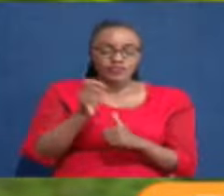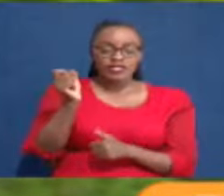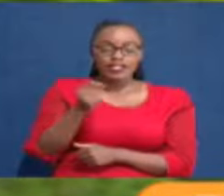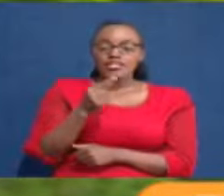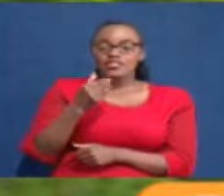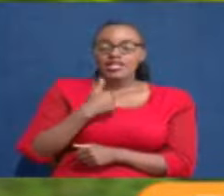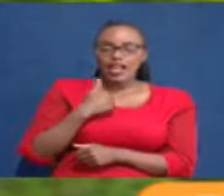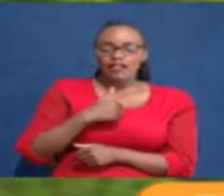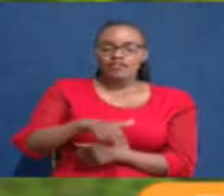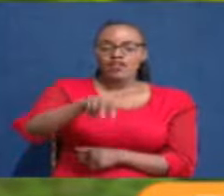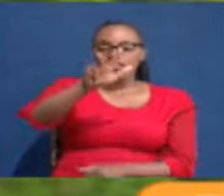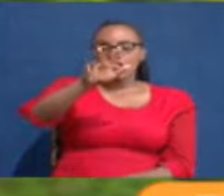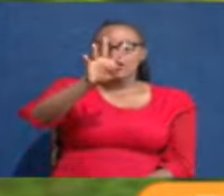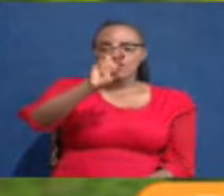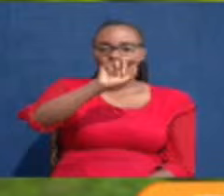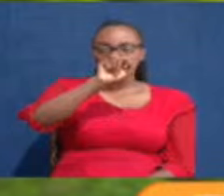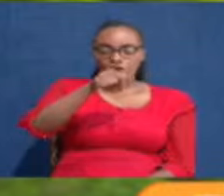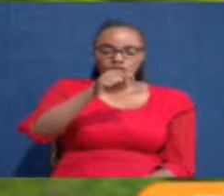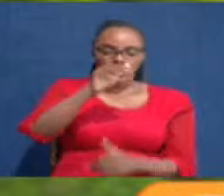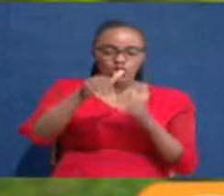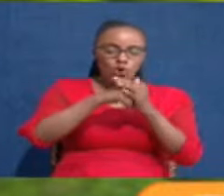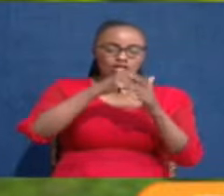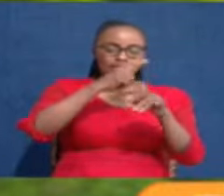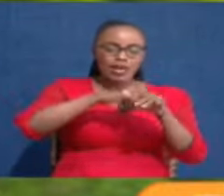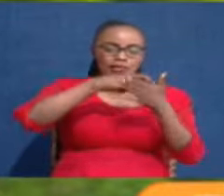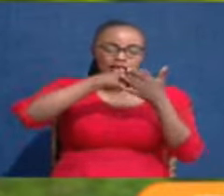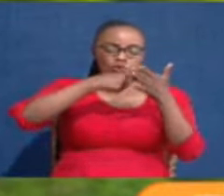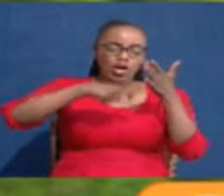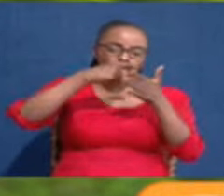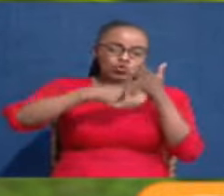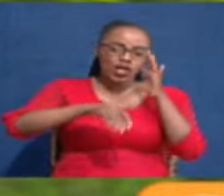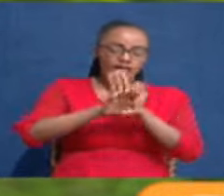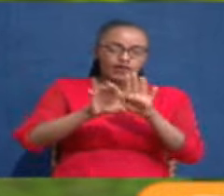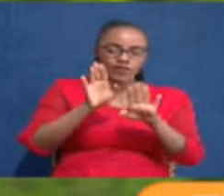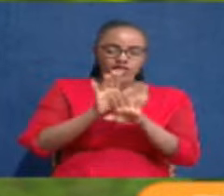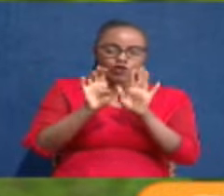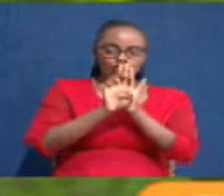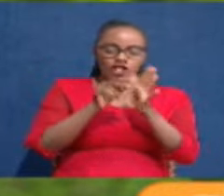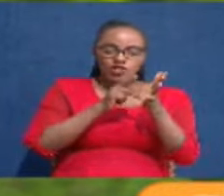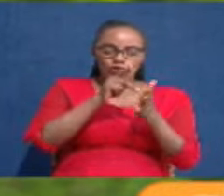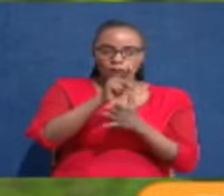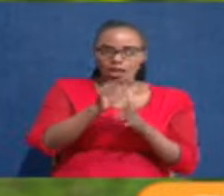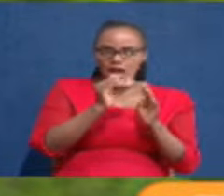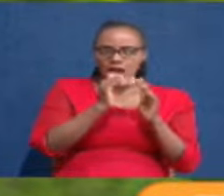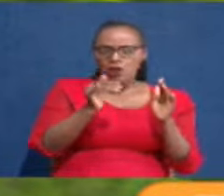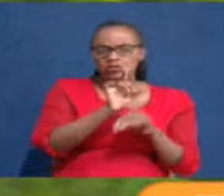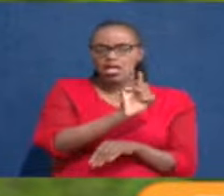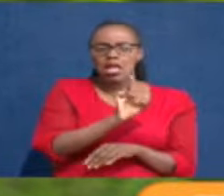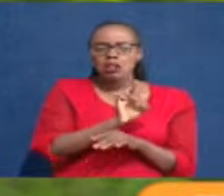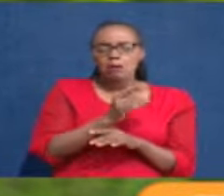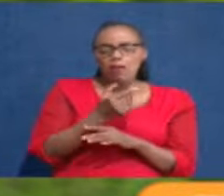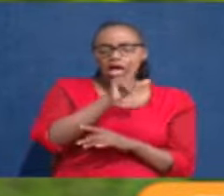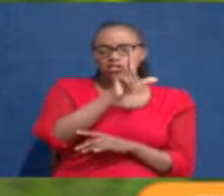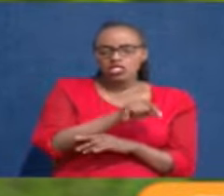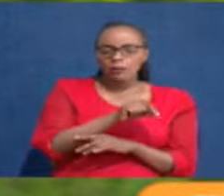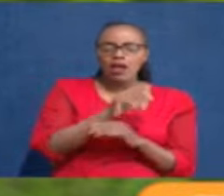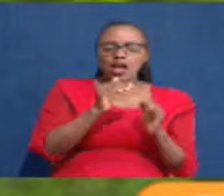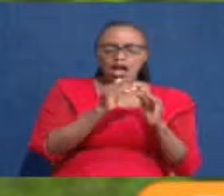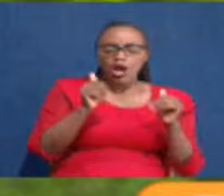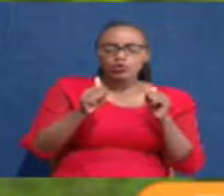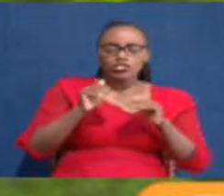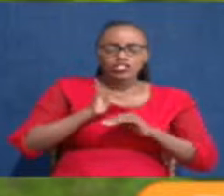ni 34,000. Kikata kila kitu. So for example, lipe hapa nyumba Nairobi cheap tu yenye inaweza kutosha